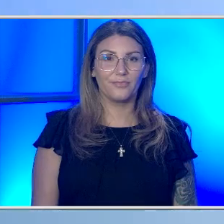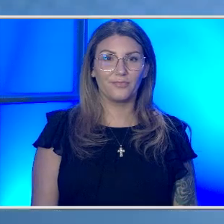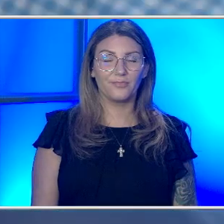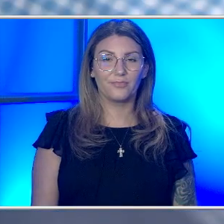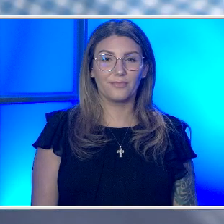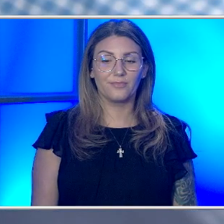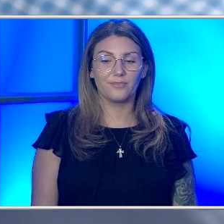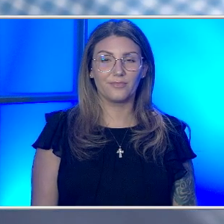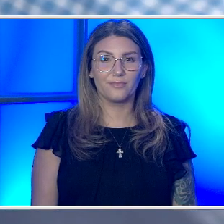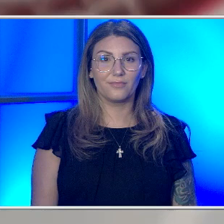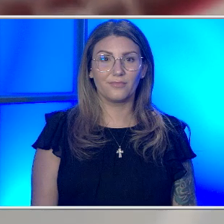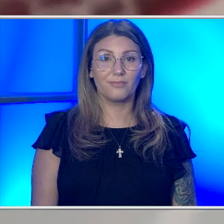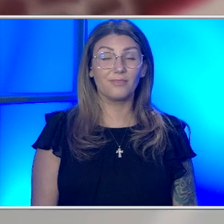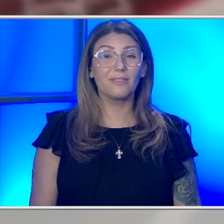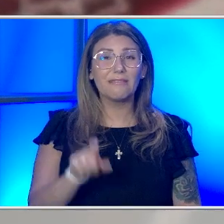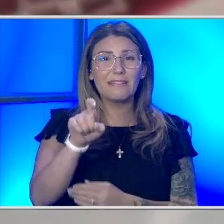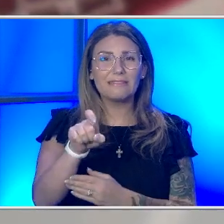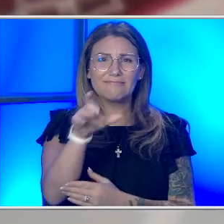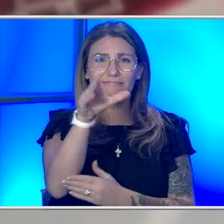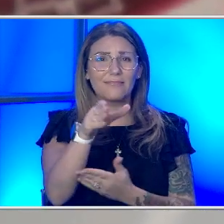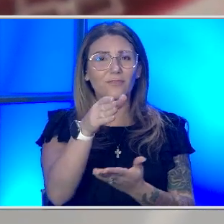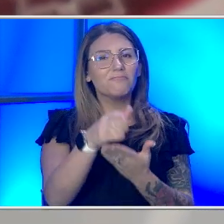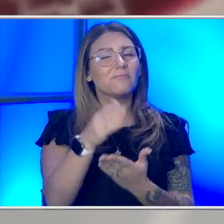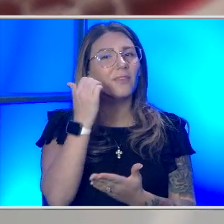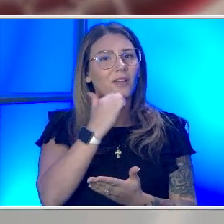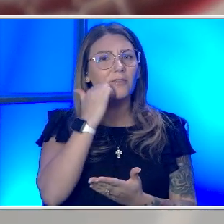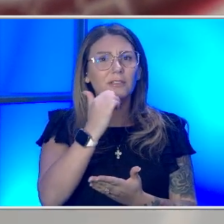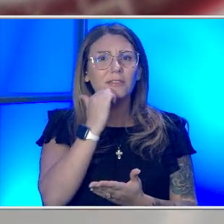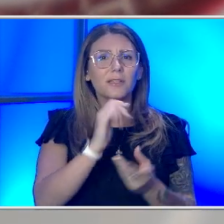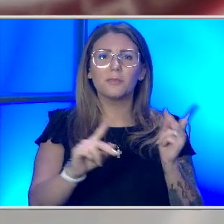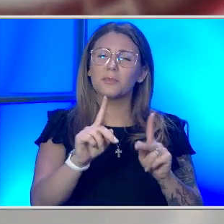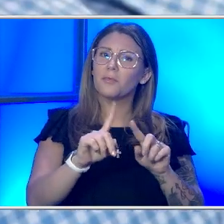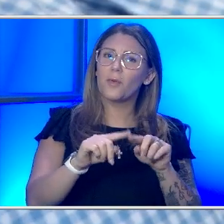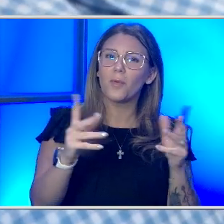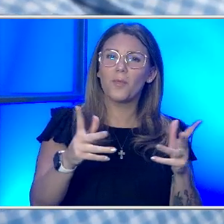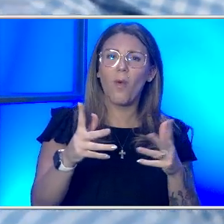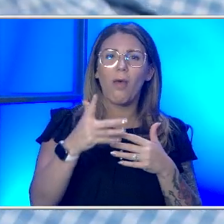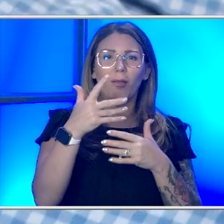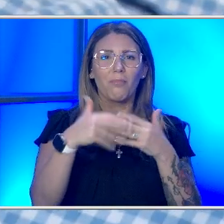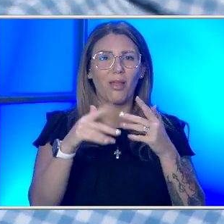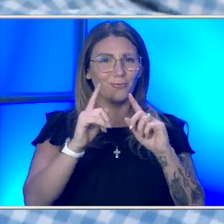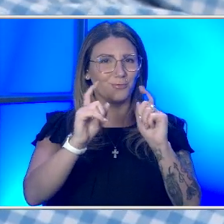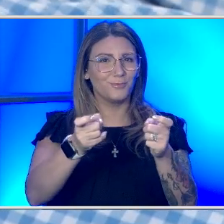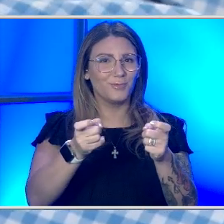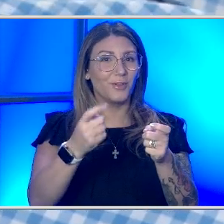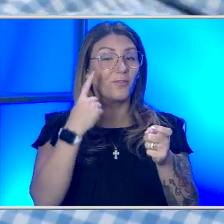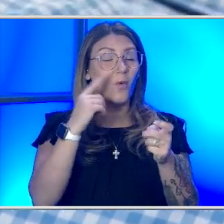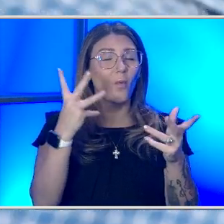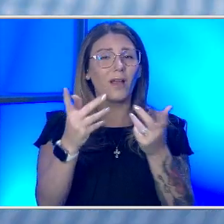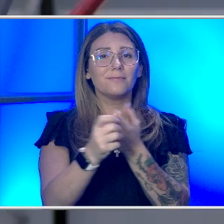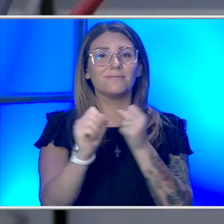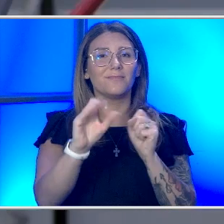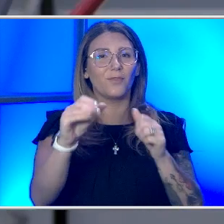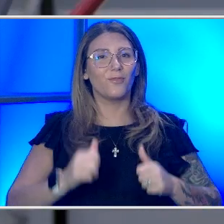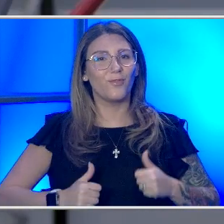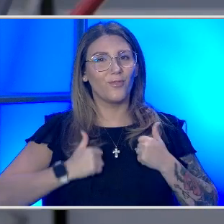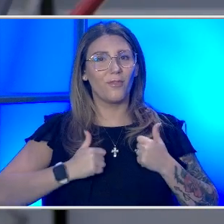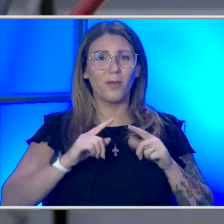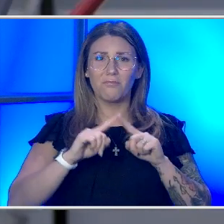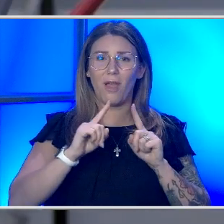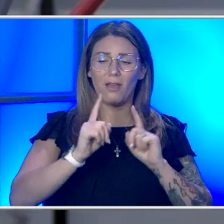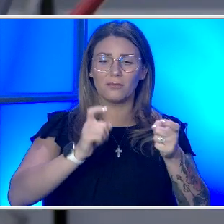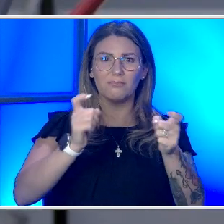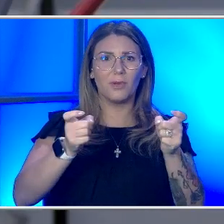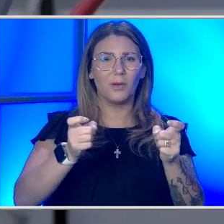The need never stops. Every day, people rely on blood donations to save their lives. But donations, as we know, took a drastic hit during